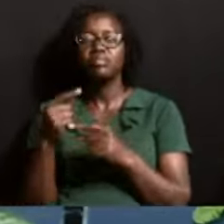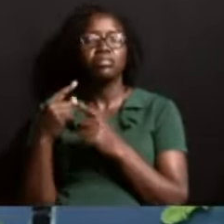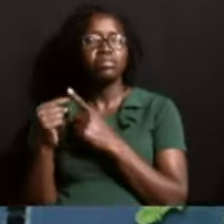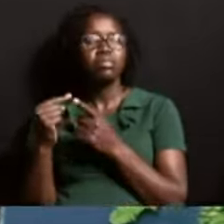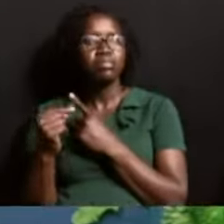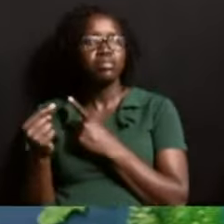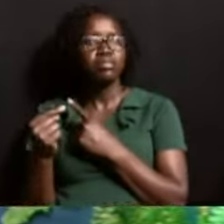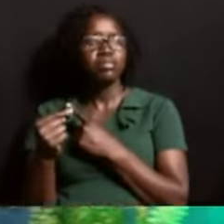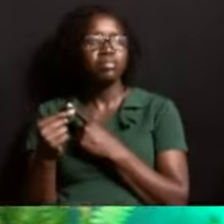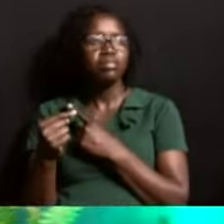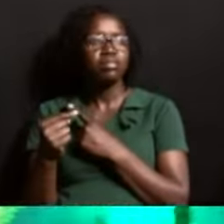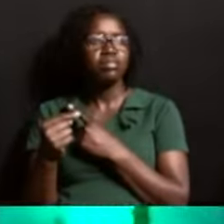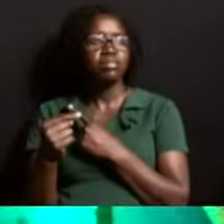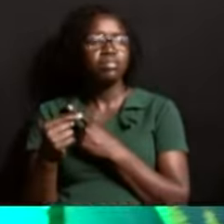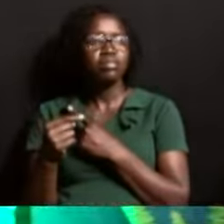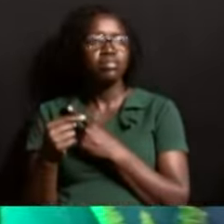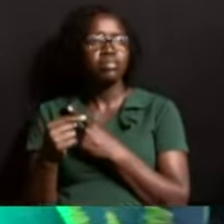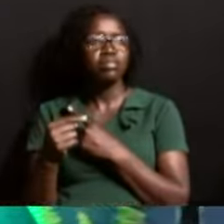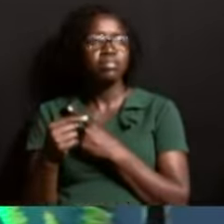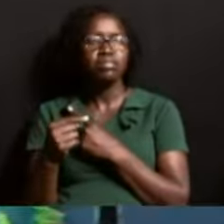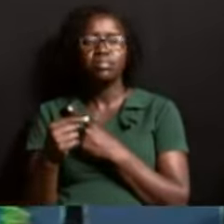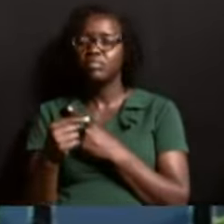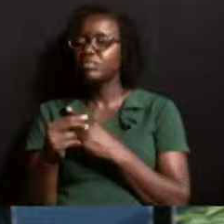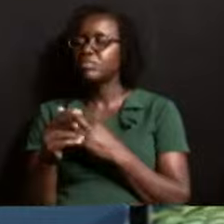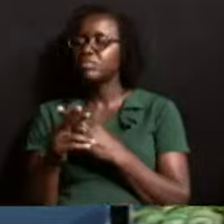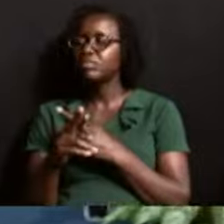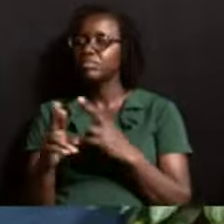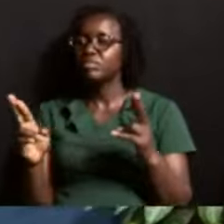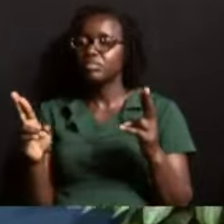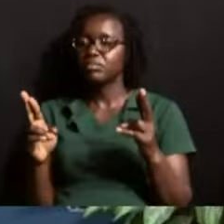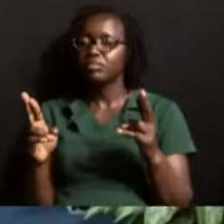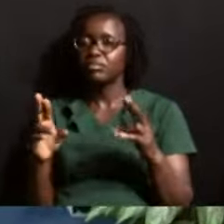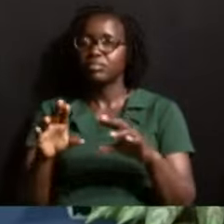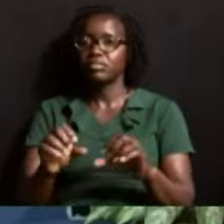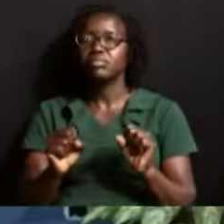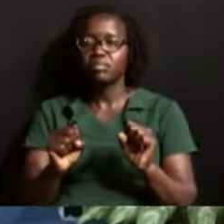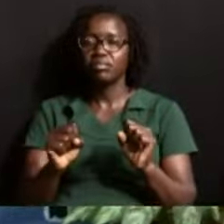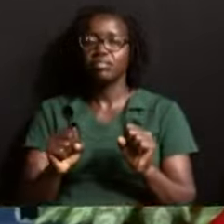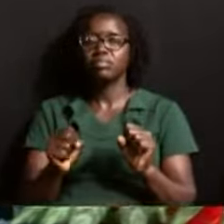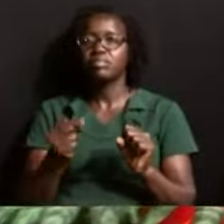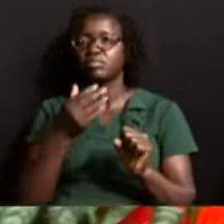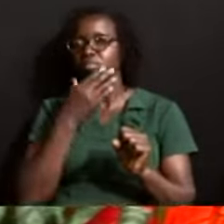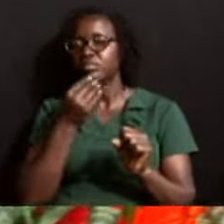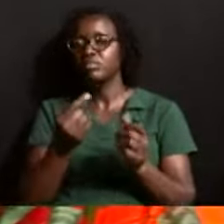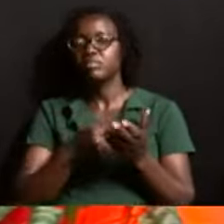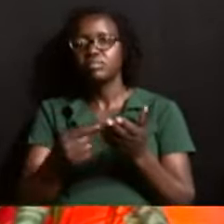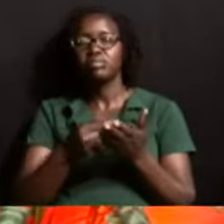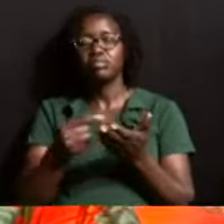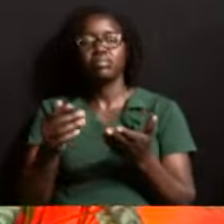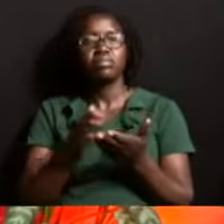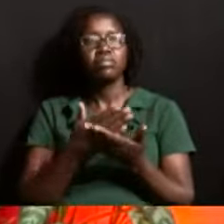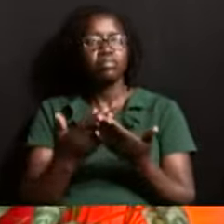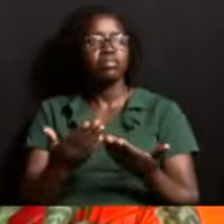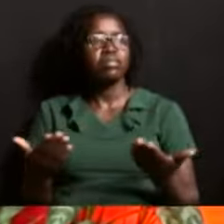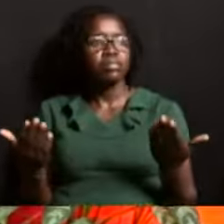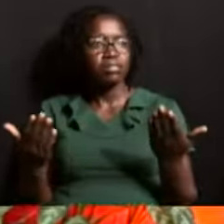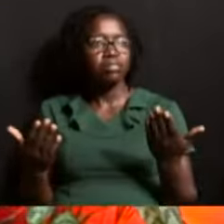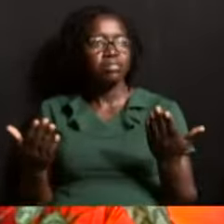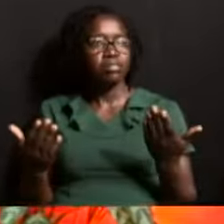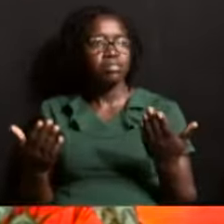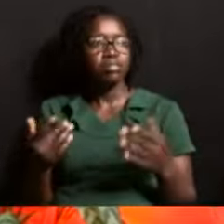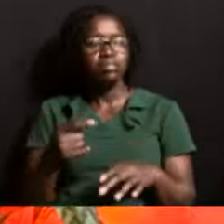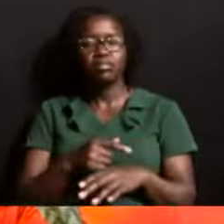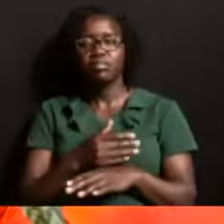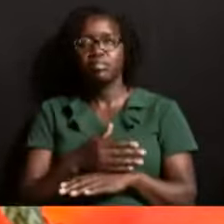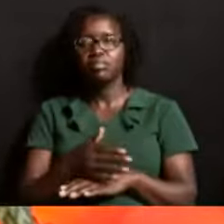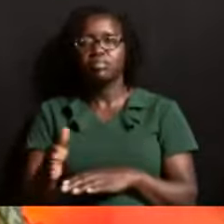experience. I read a book by one man who wrote something on when you lose